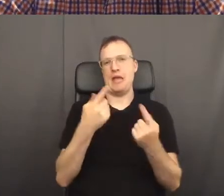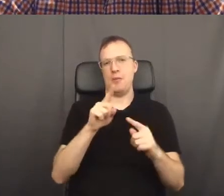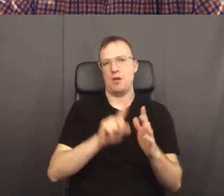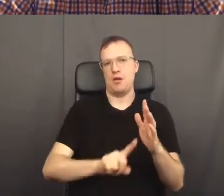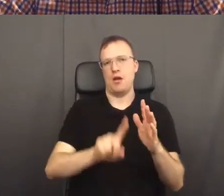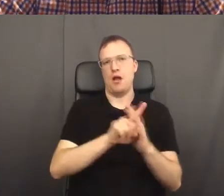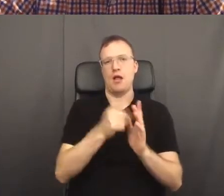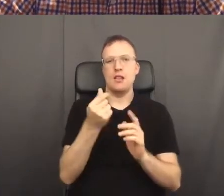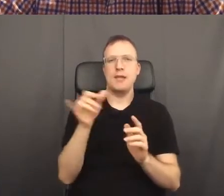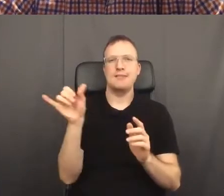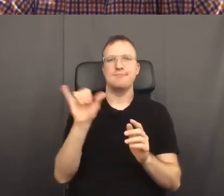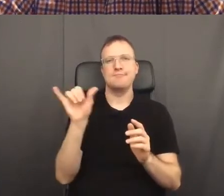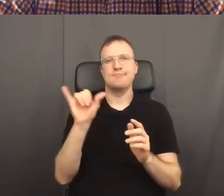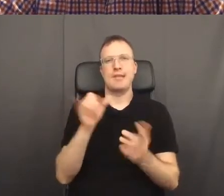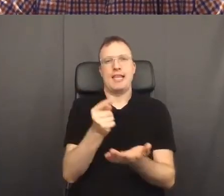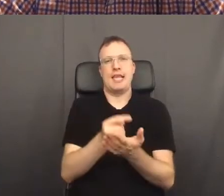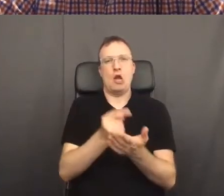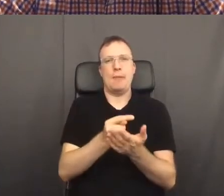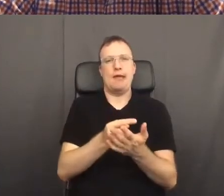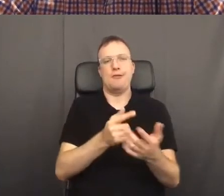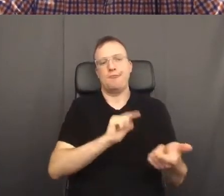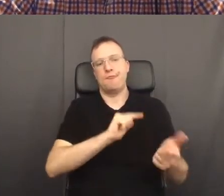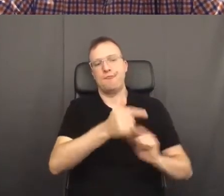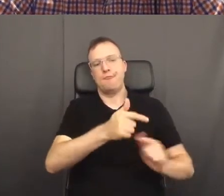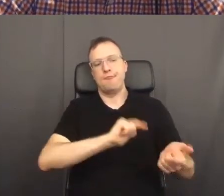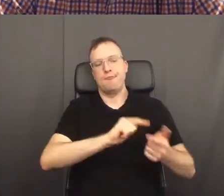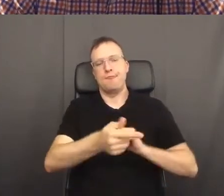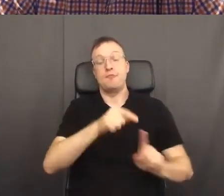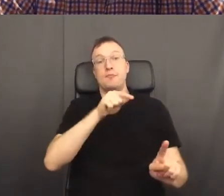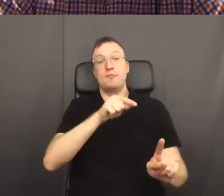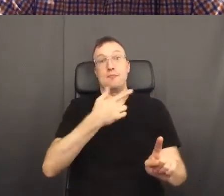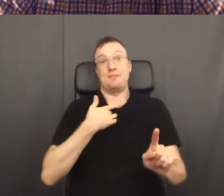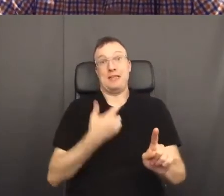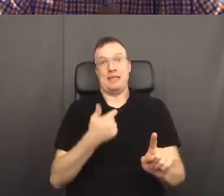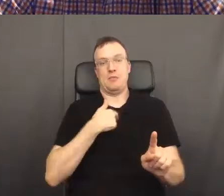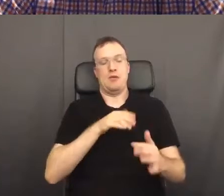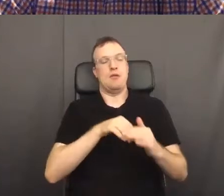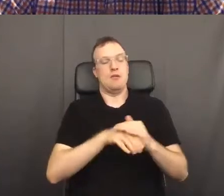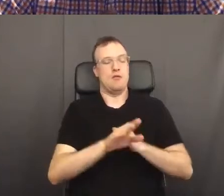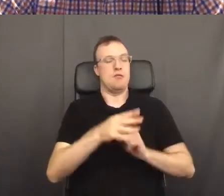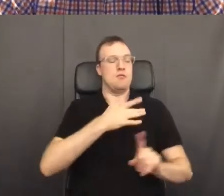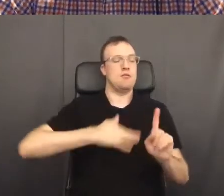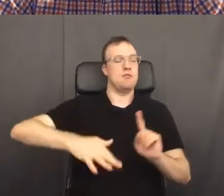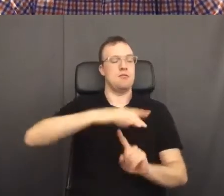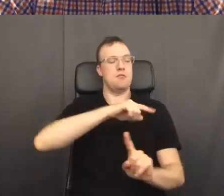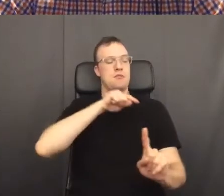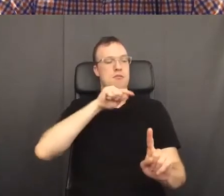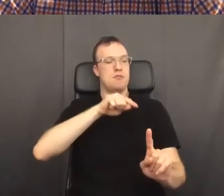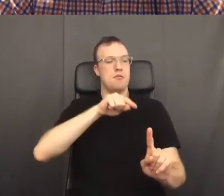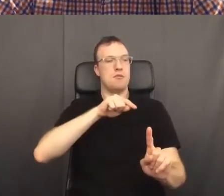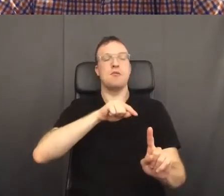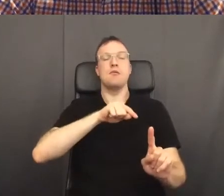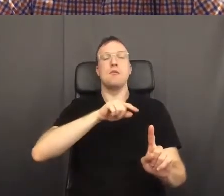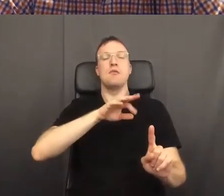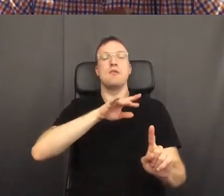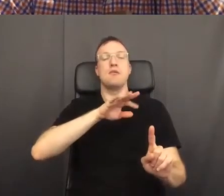little bit like a therapy also. And then there I usually walk into the individual's